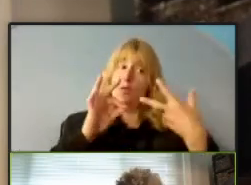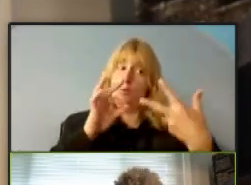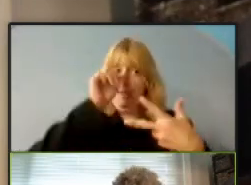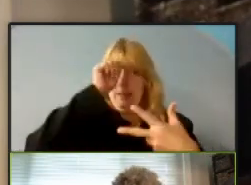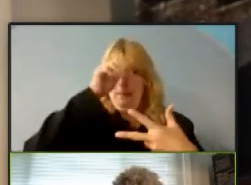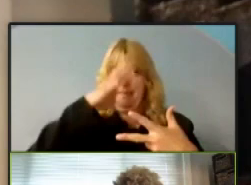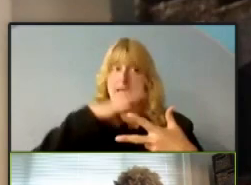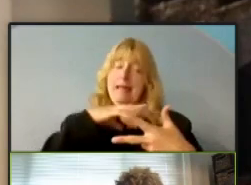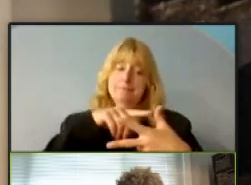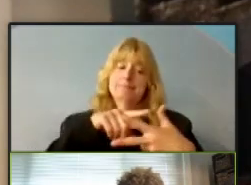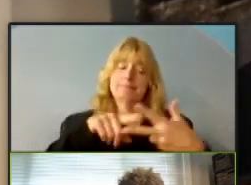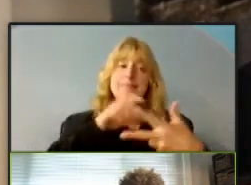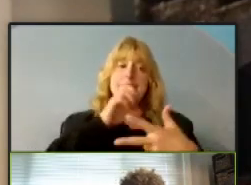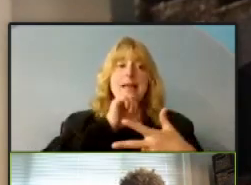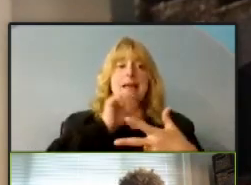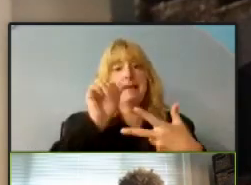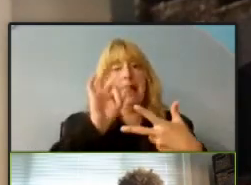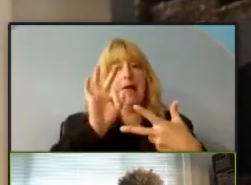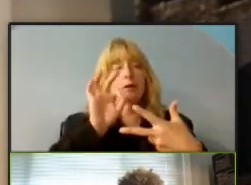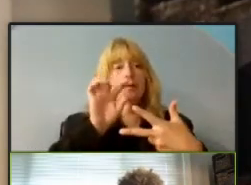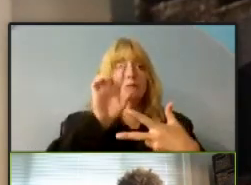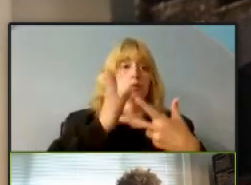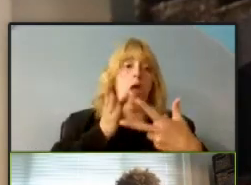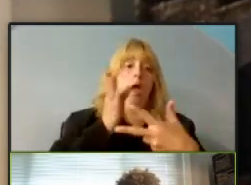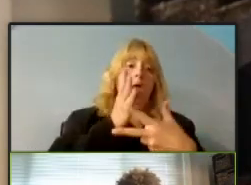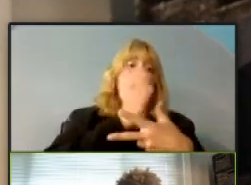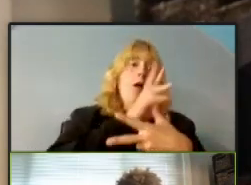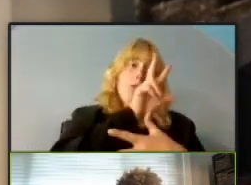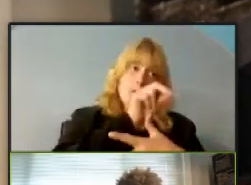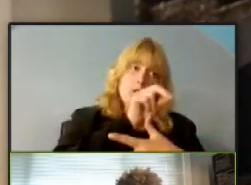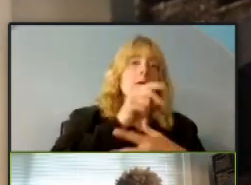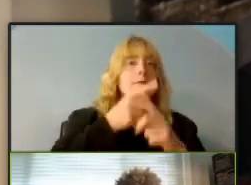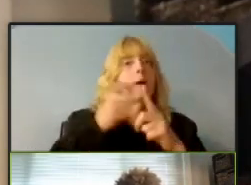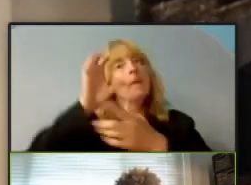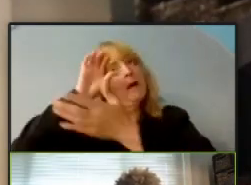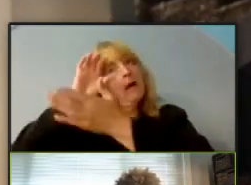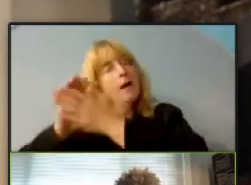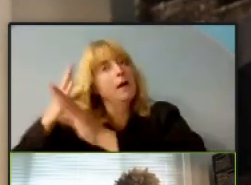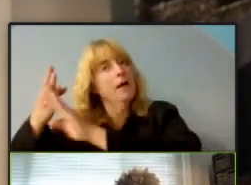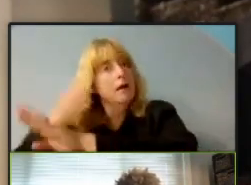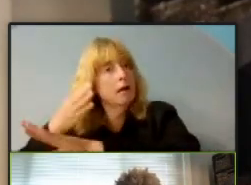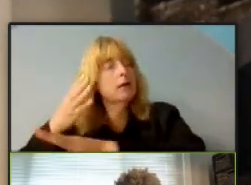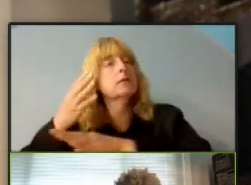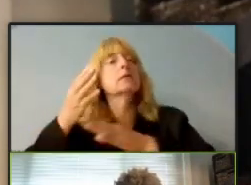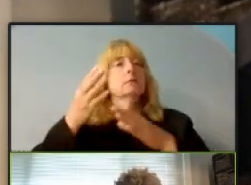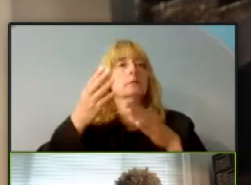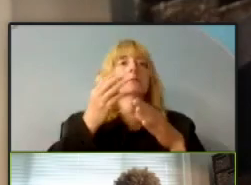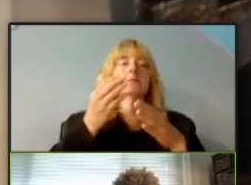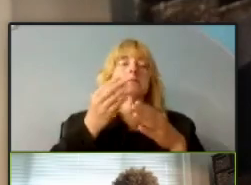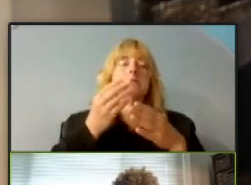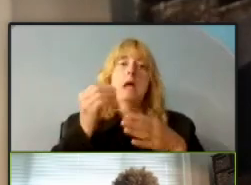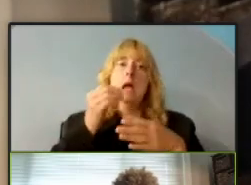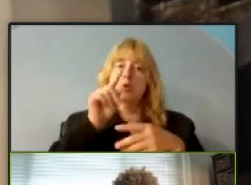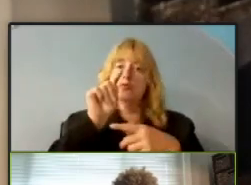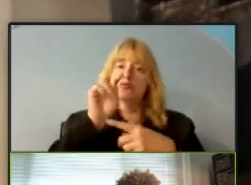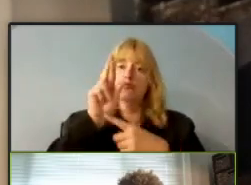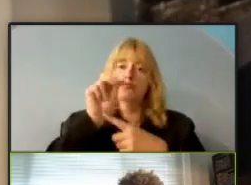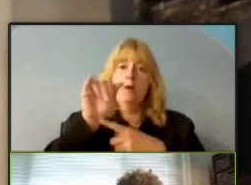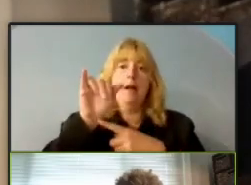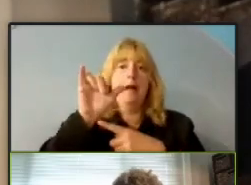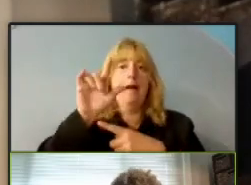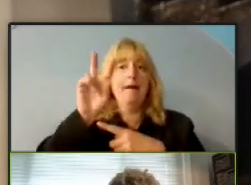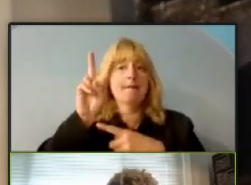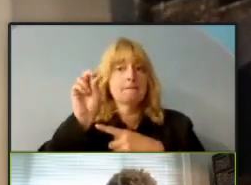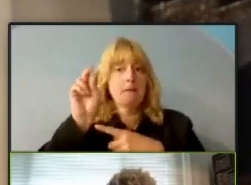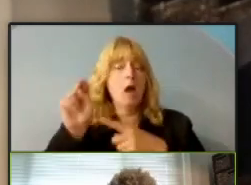to 30. And if you recall, part of Trayvon's backstory is that he was with his dad because he got in trouble in